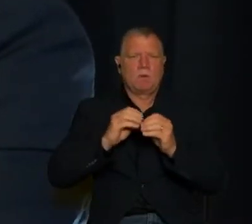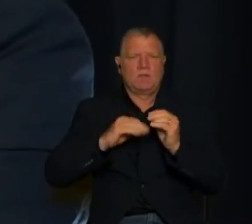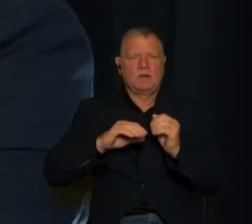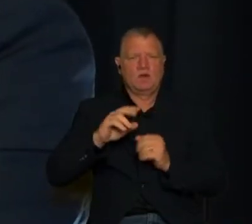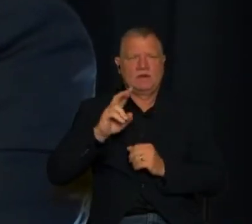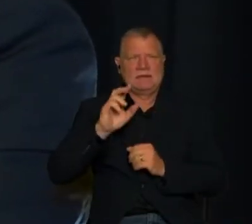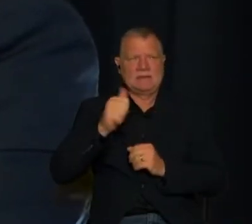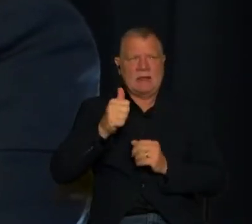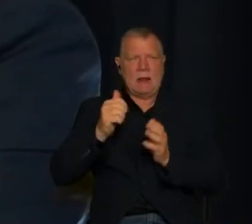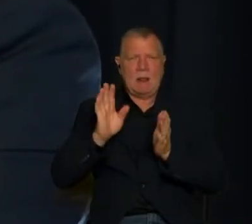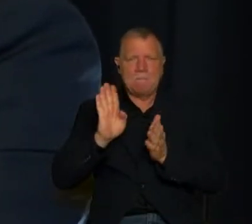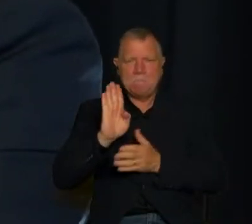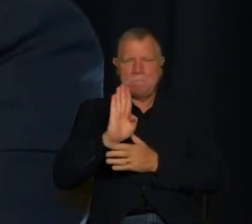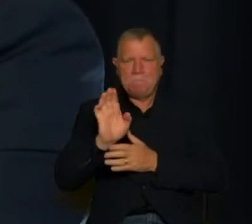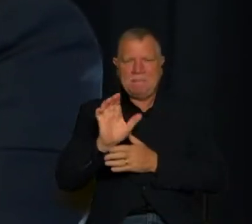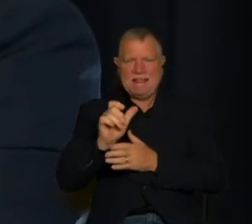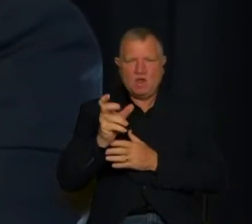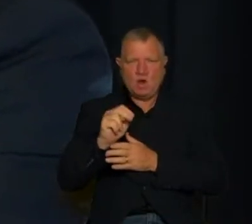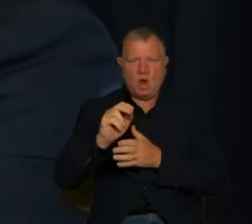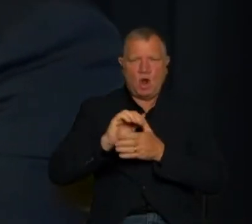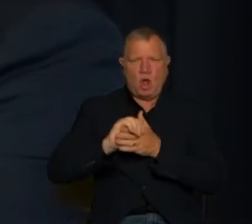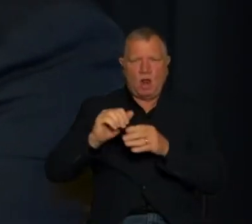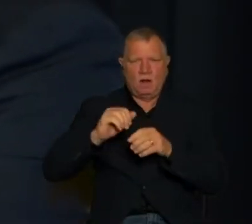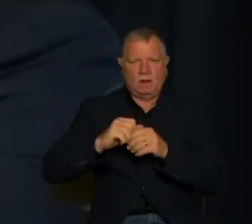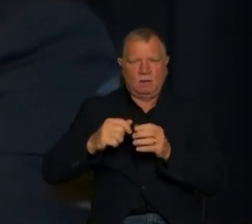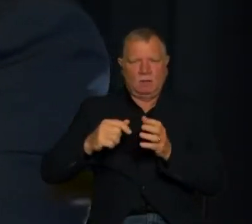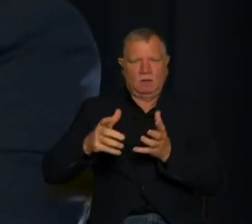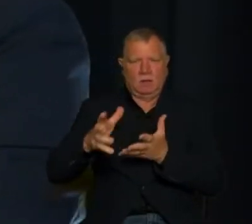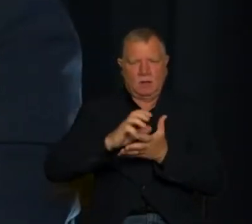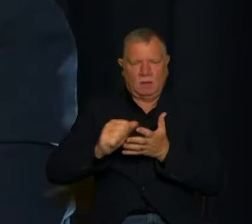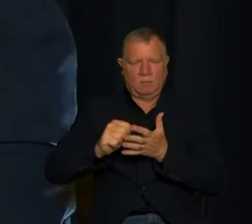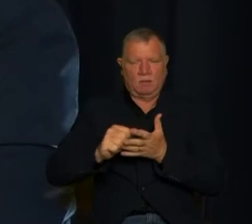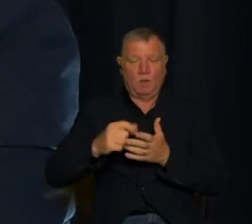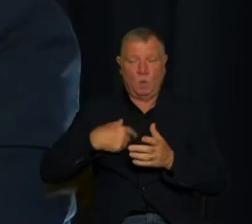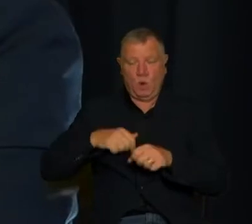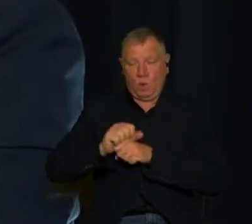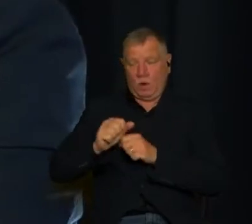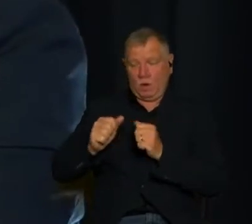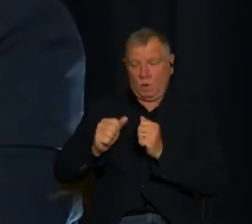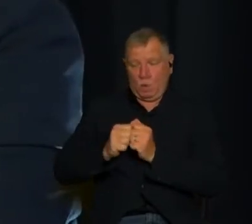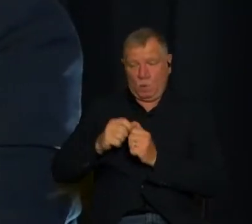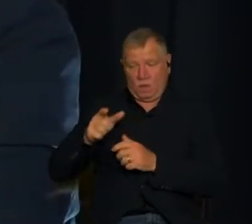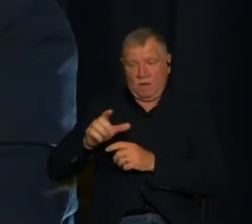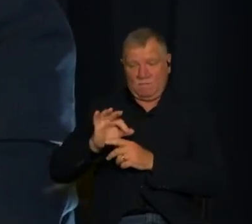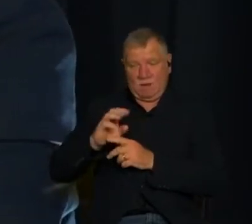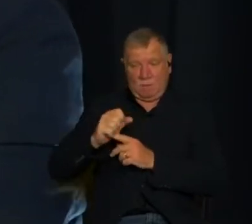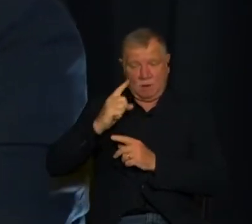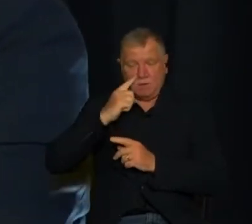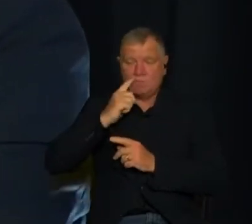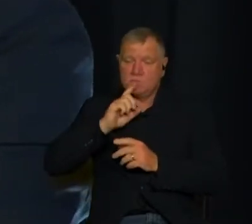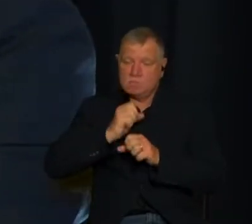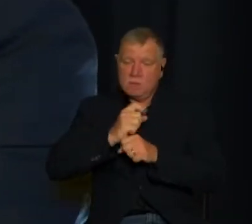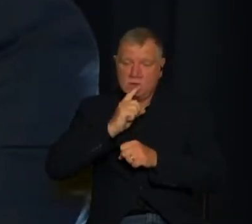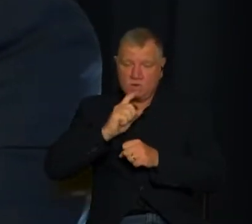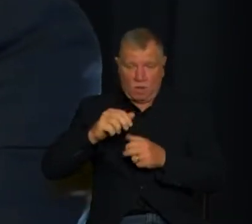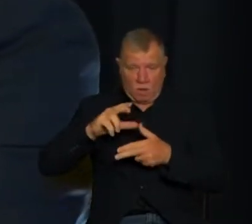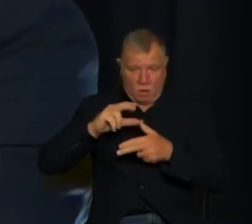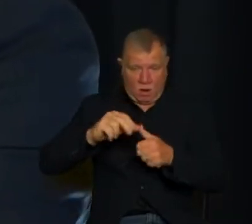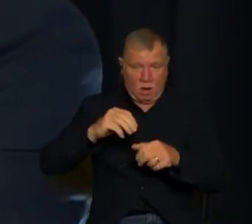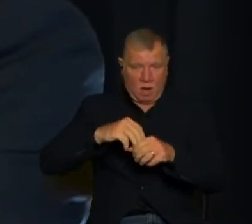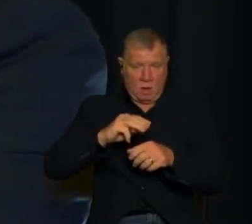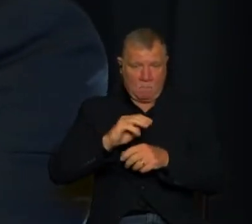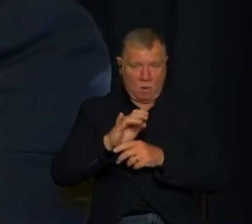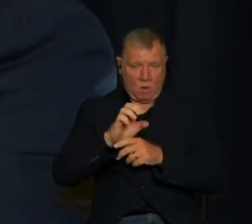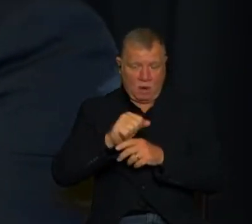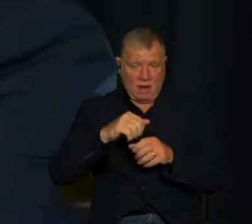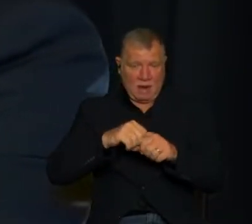and losses. And we're working closely with FEMA to ensure that projects from Hurricane Maria